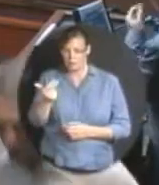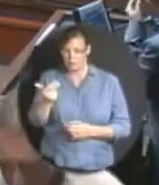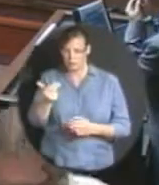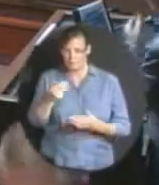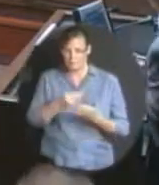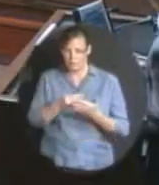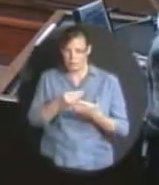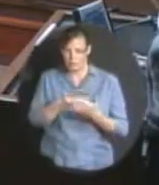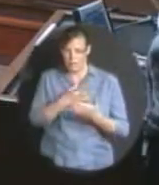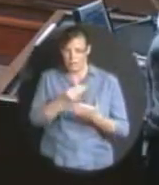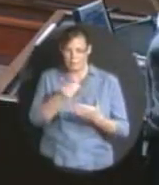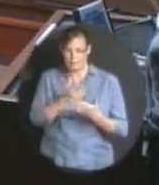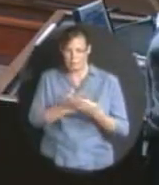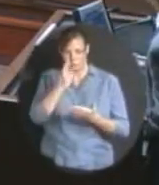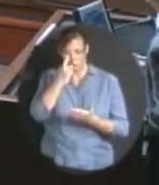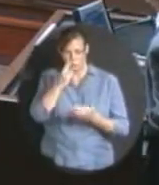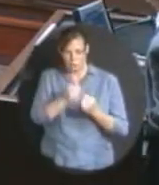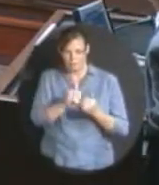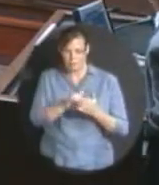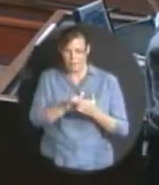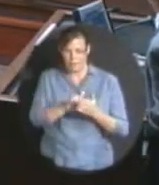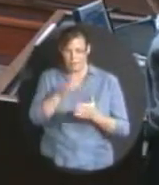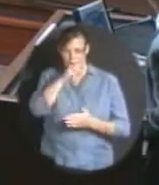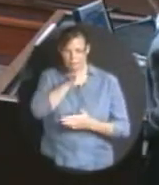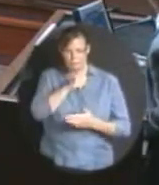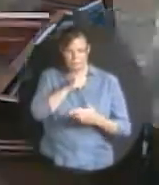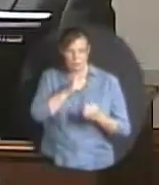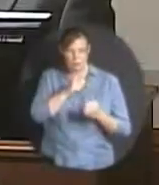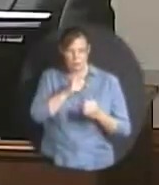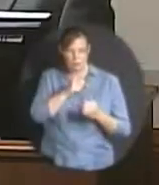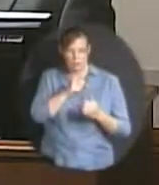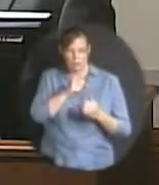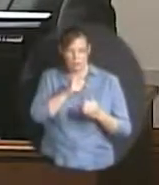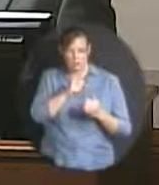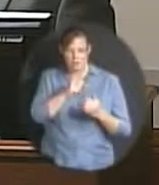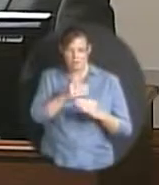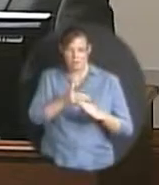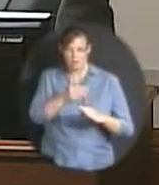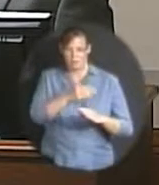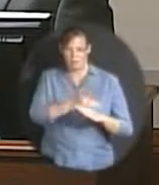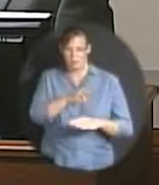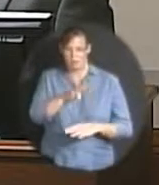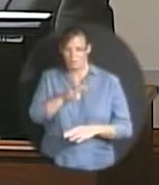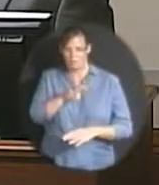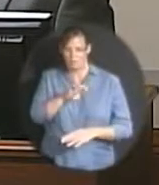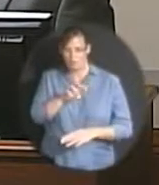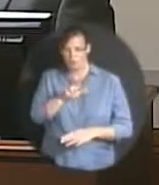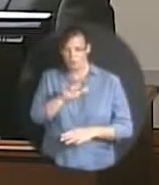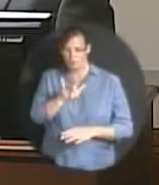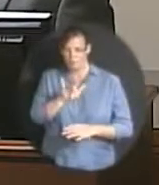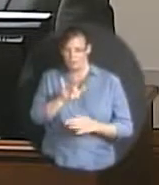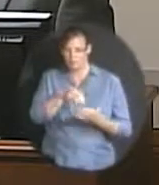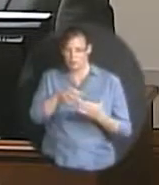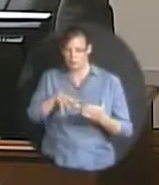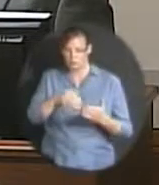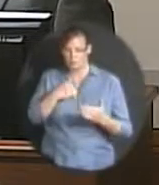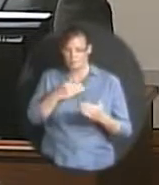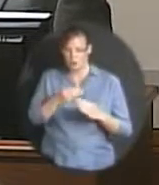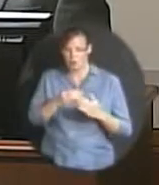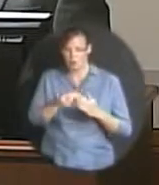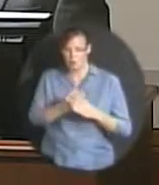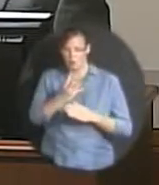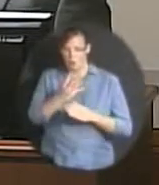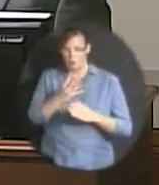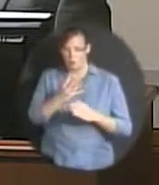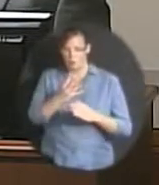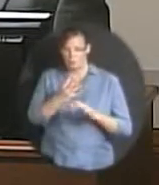key assumptions behind that. Our key assumptions are we're building that around an increase of 425 students. We have growth contingency